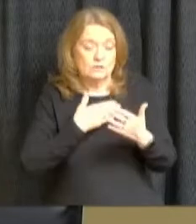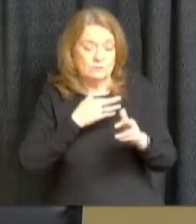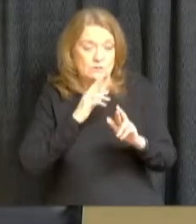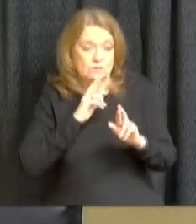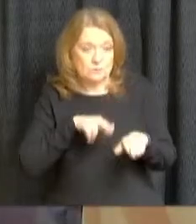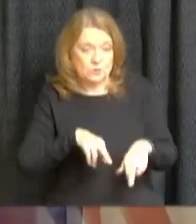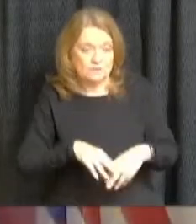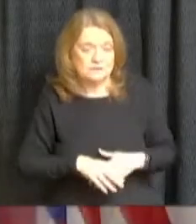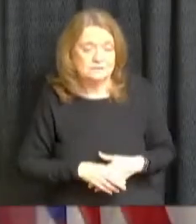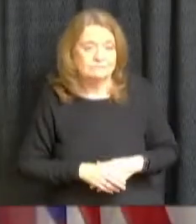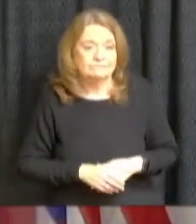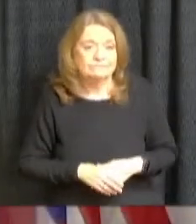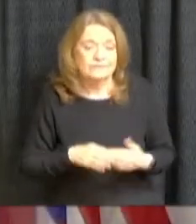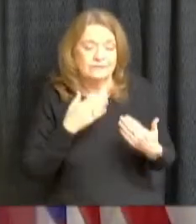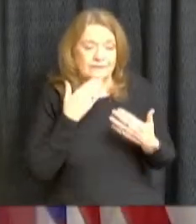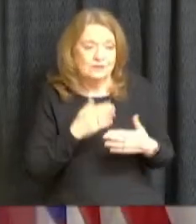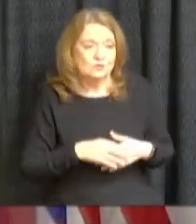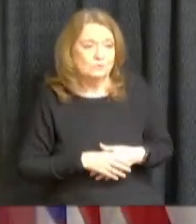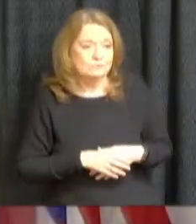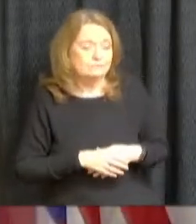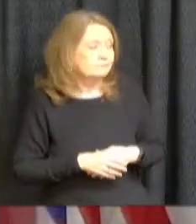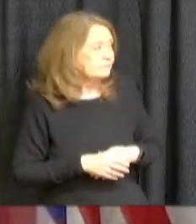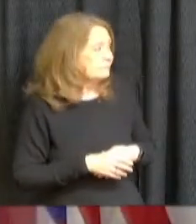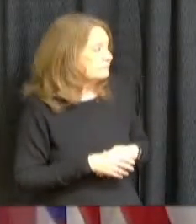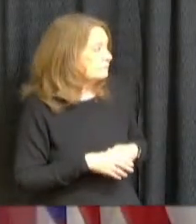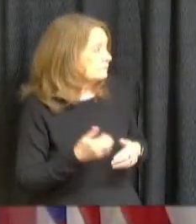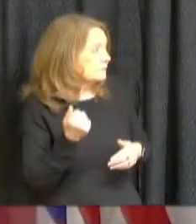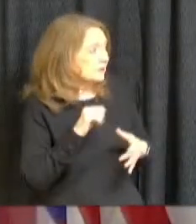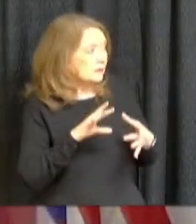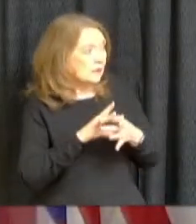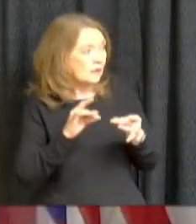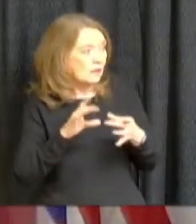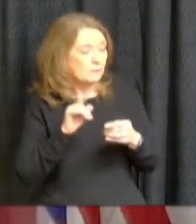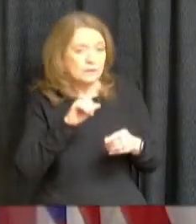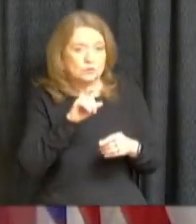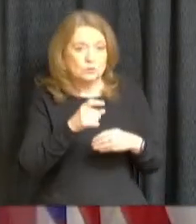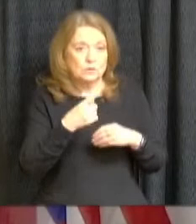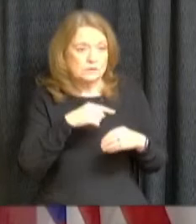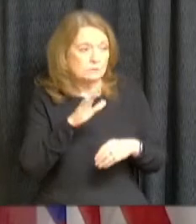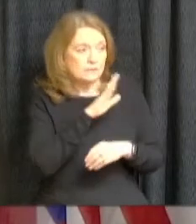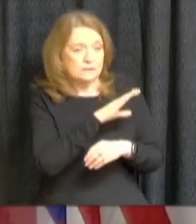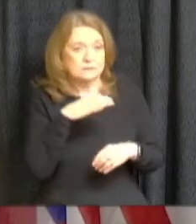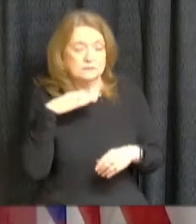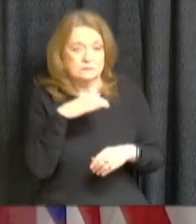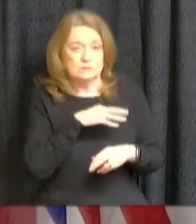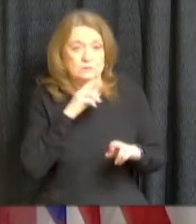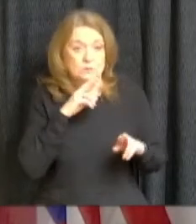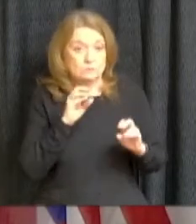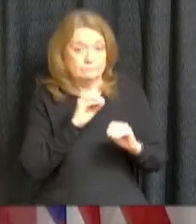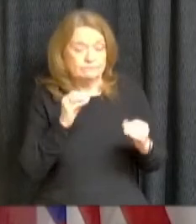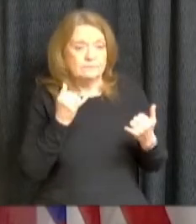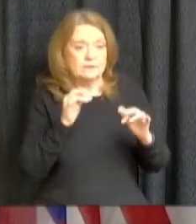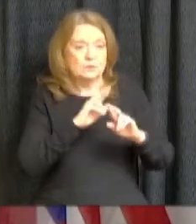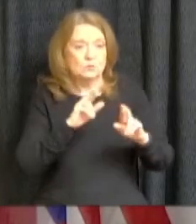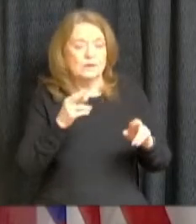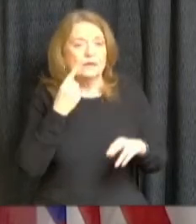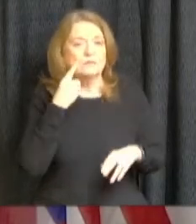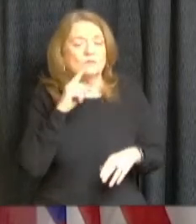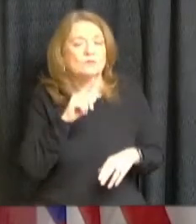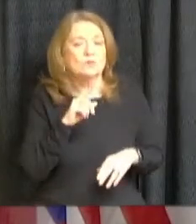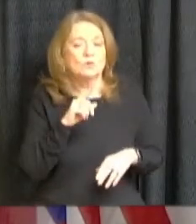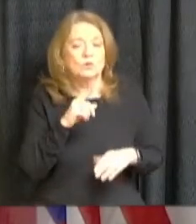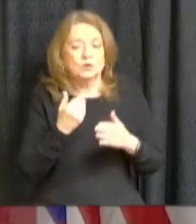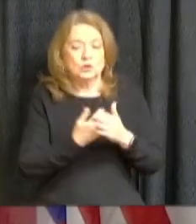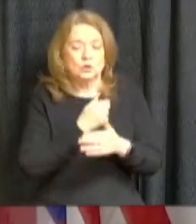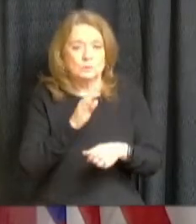reports. Thank you. Thank you. Any comment or question regarding this committee report? Seeing none, we're now ready for